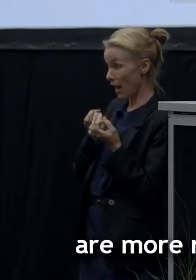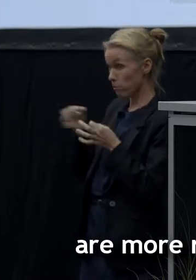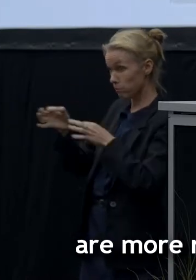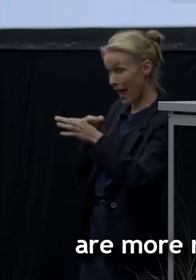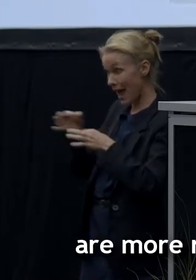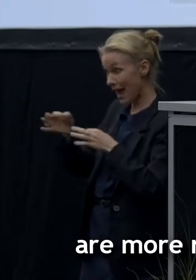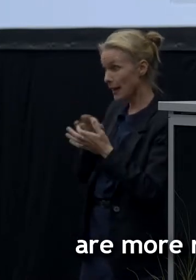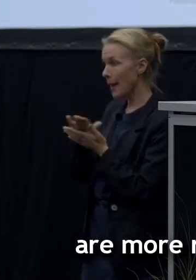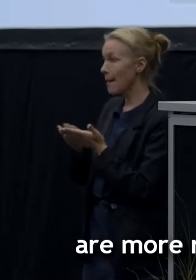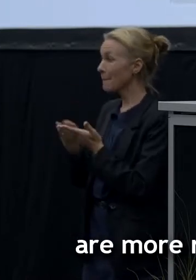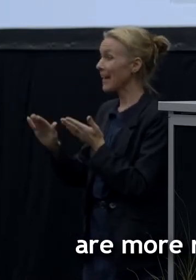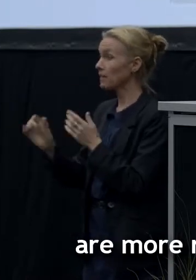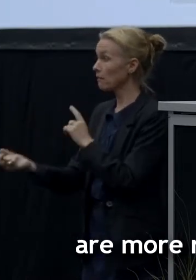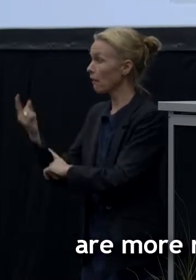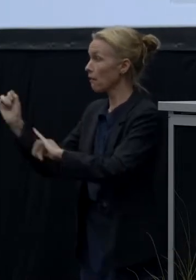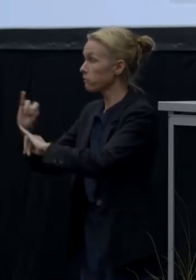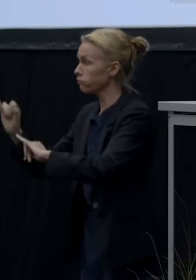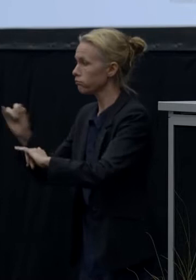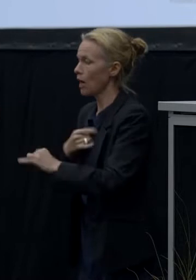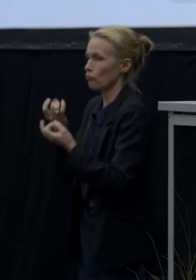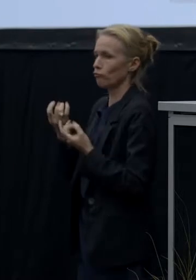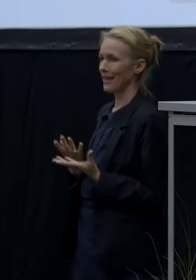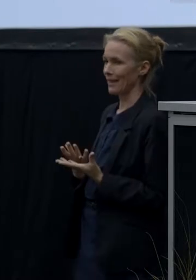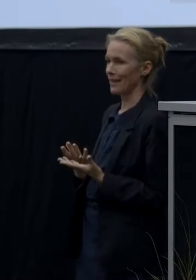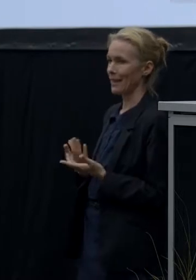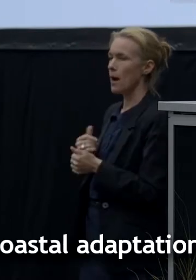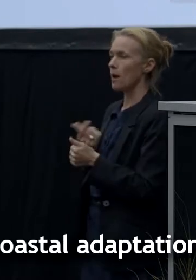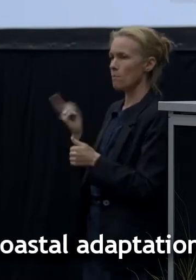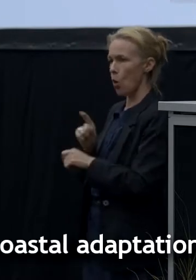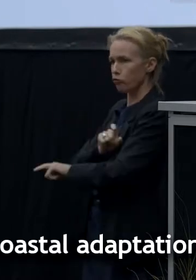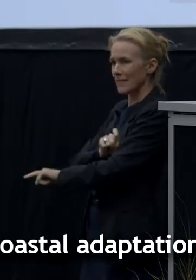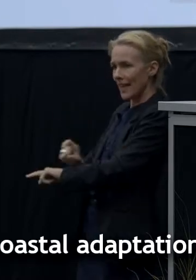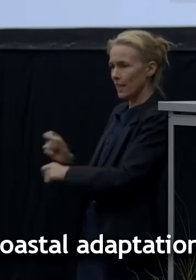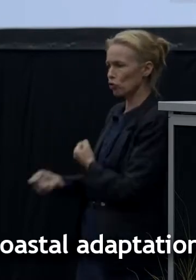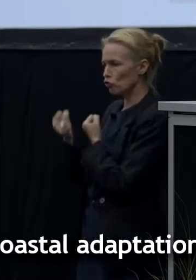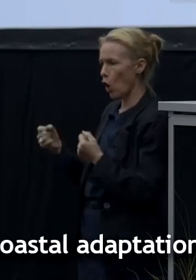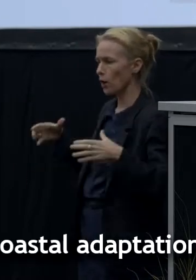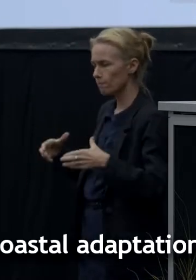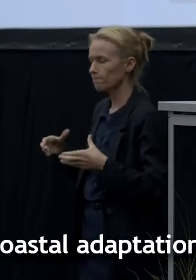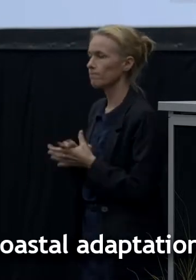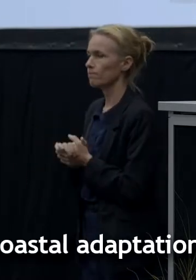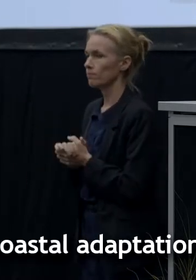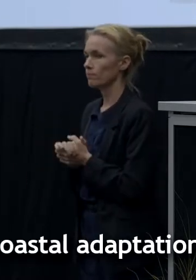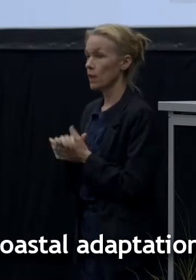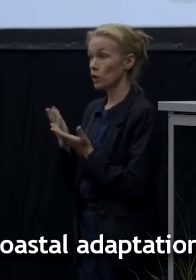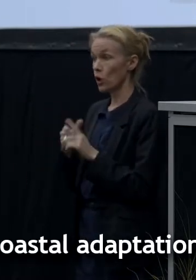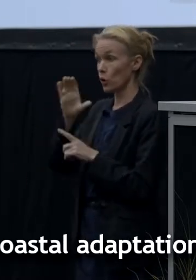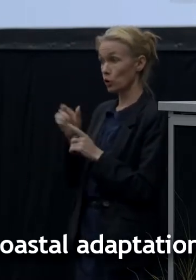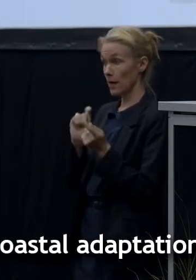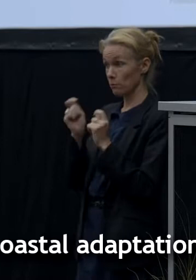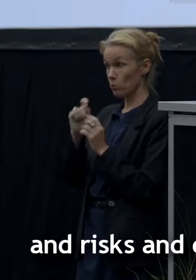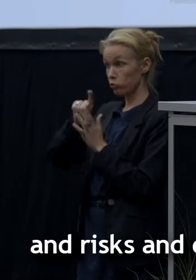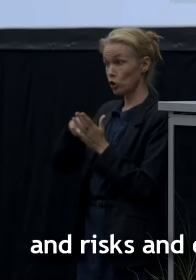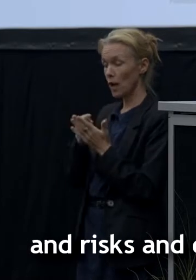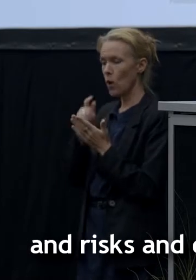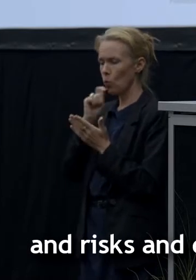resilient when they need a response. So what can we do? The Coastal Adaptation Project will work to understand coastal